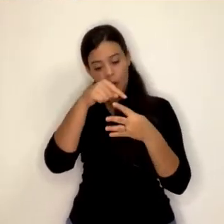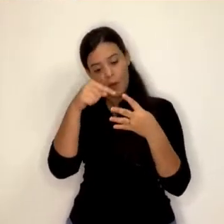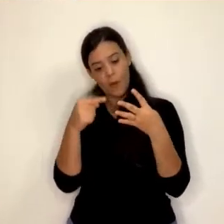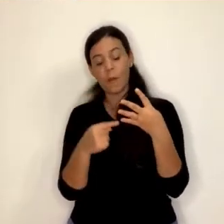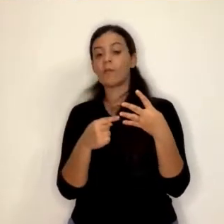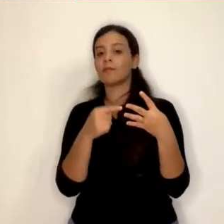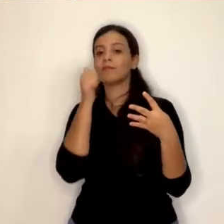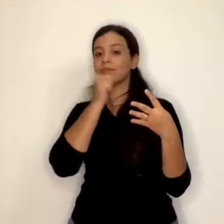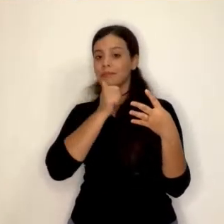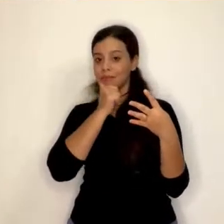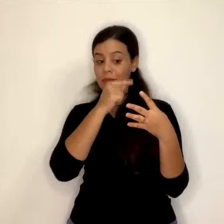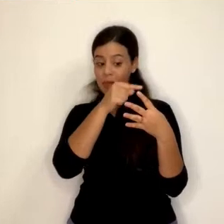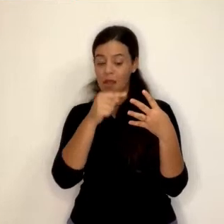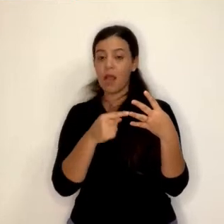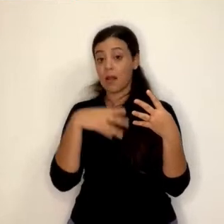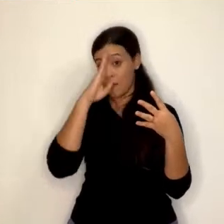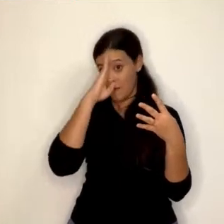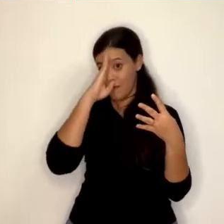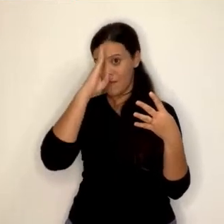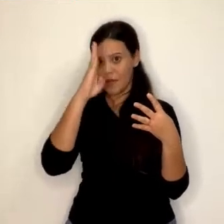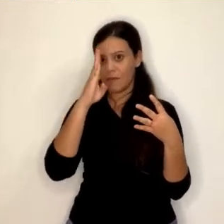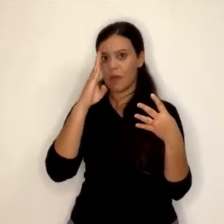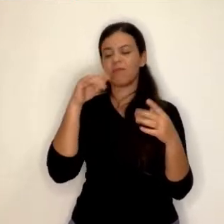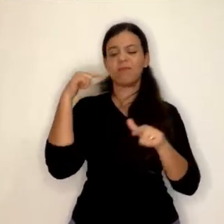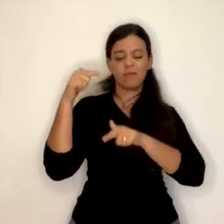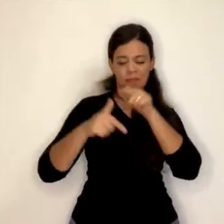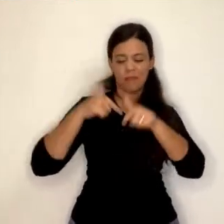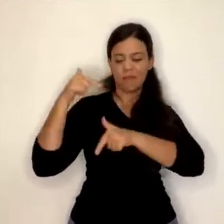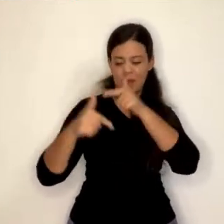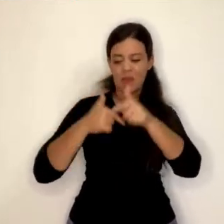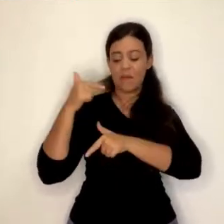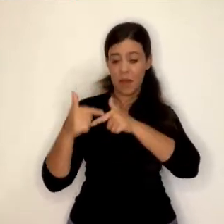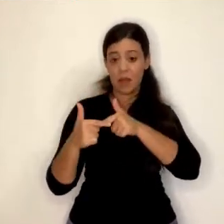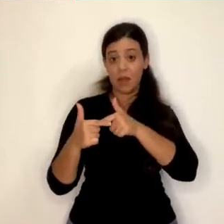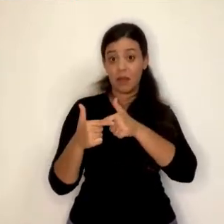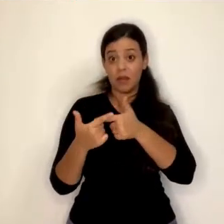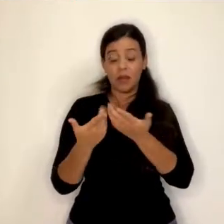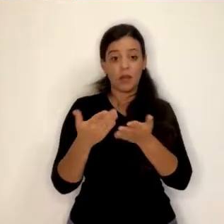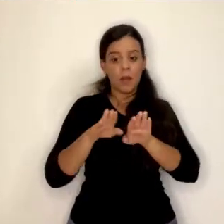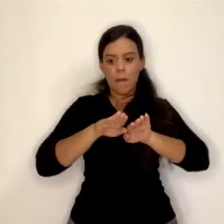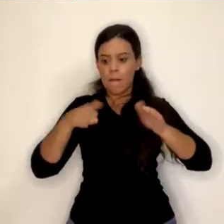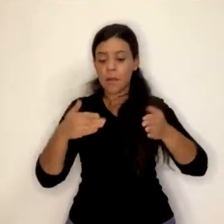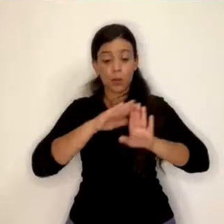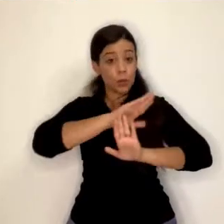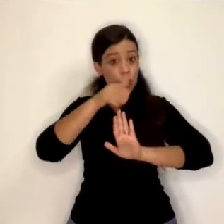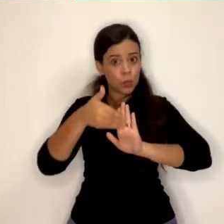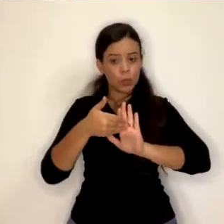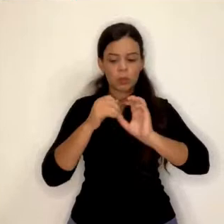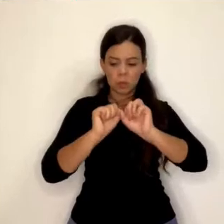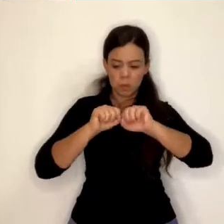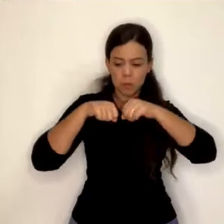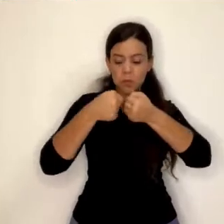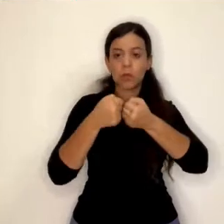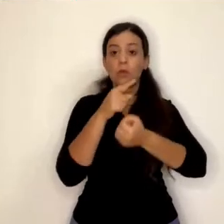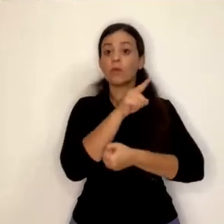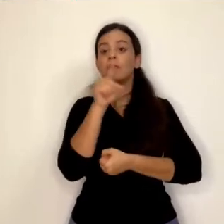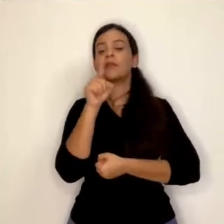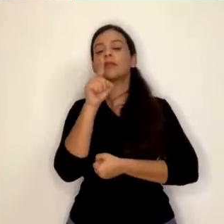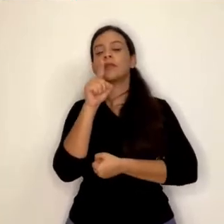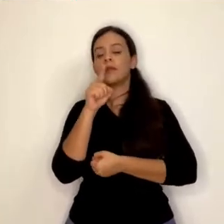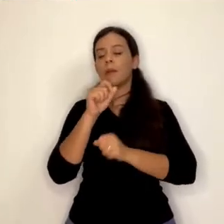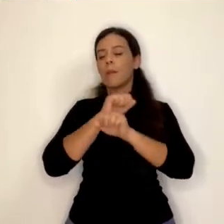volunteers, 4 women really set up this studio and working hard so that this